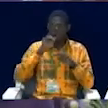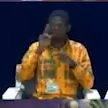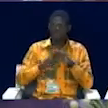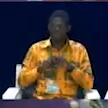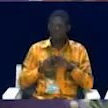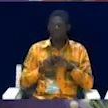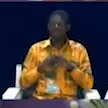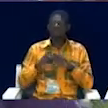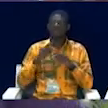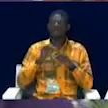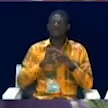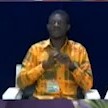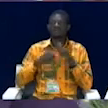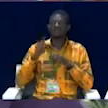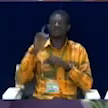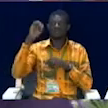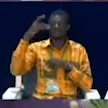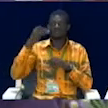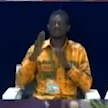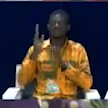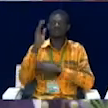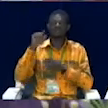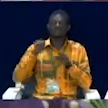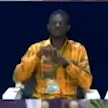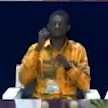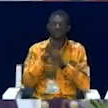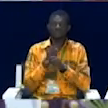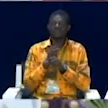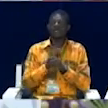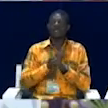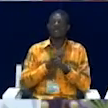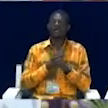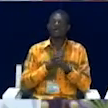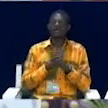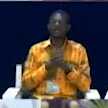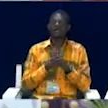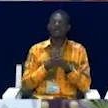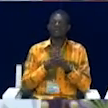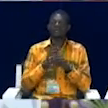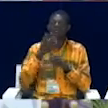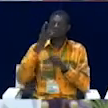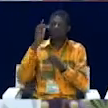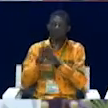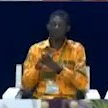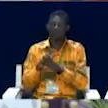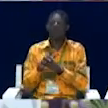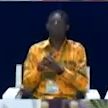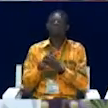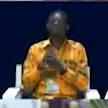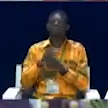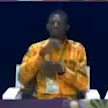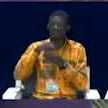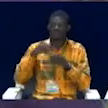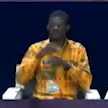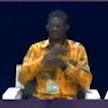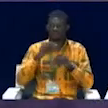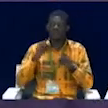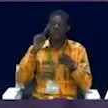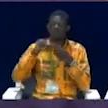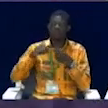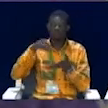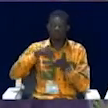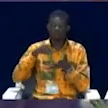sat on. And by the grace of God, that same year, I signed up as a covenant partner and I performed my due towards